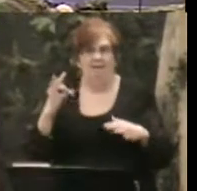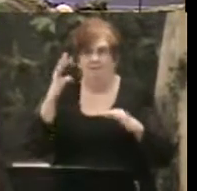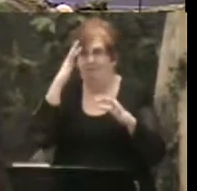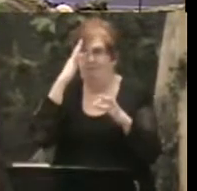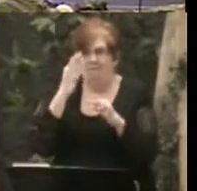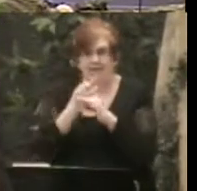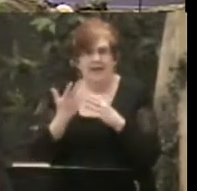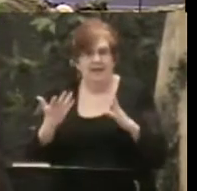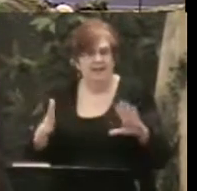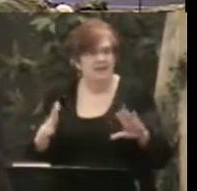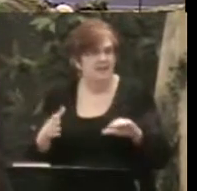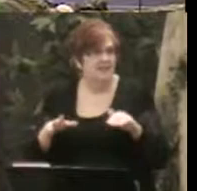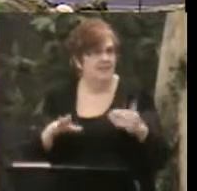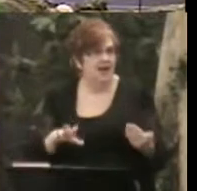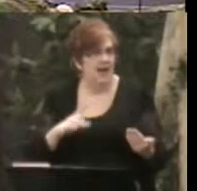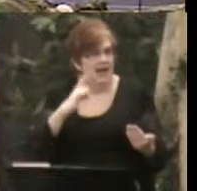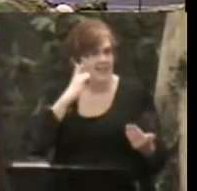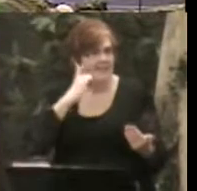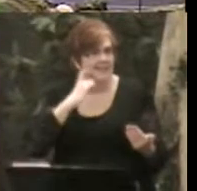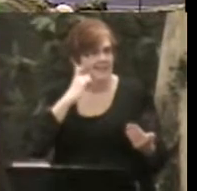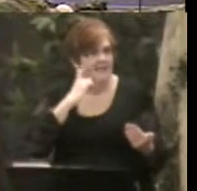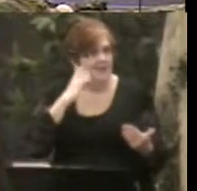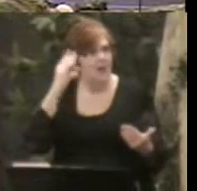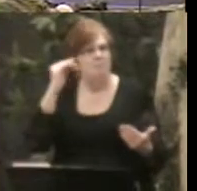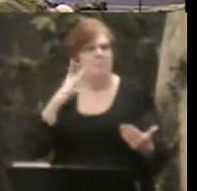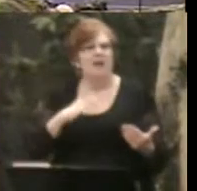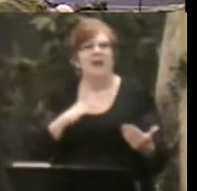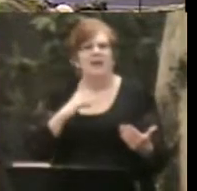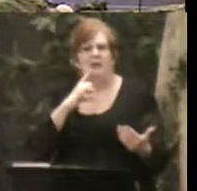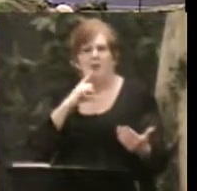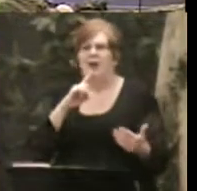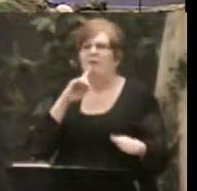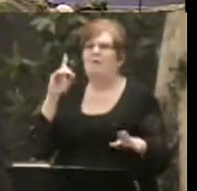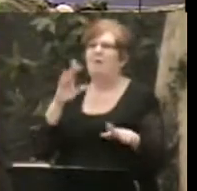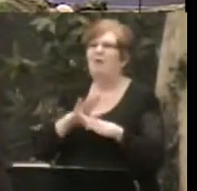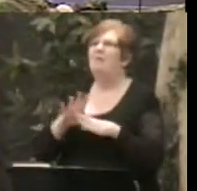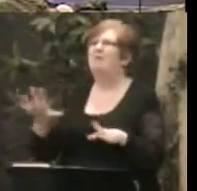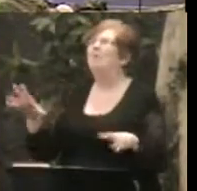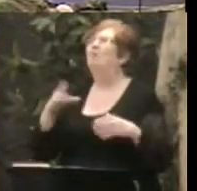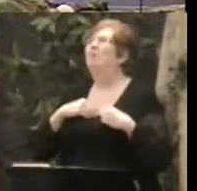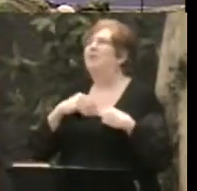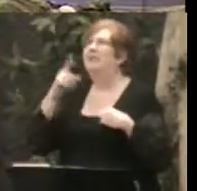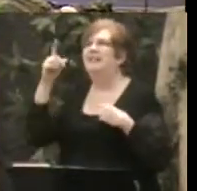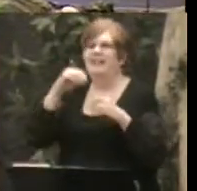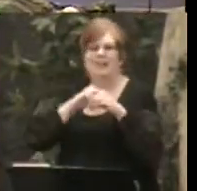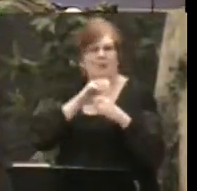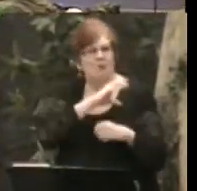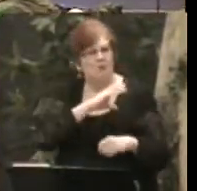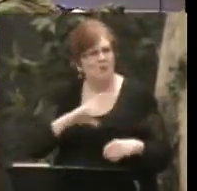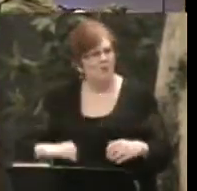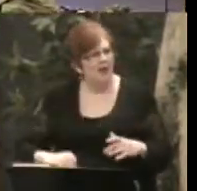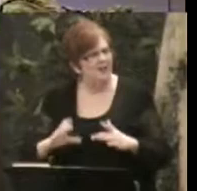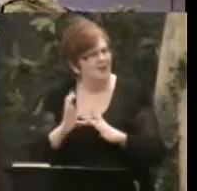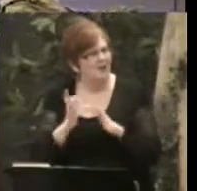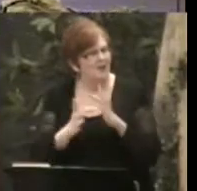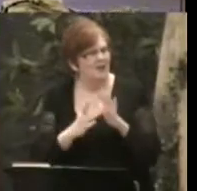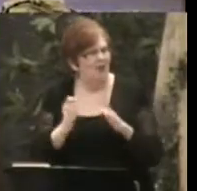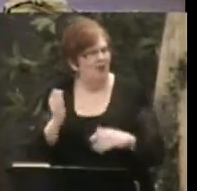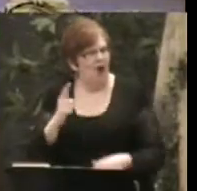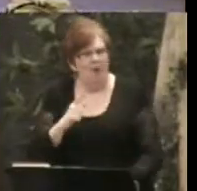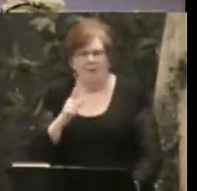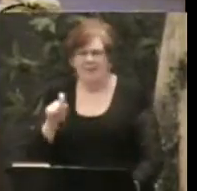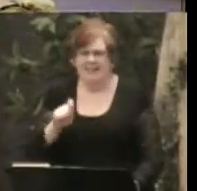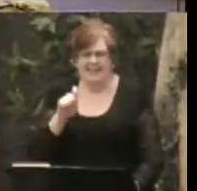died, men who have claimed the ultimate promises in Christ Jesus. Almost to a